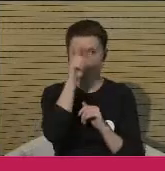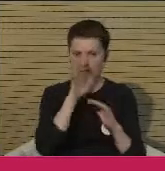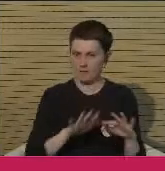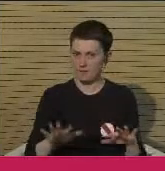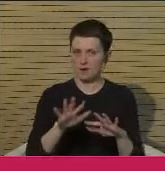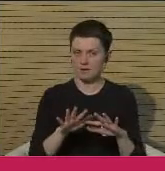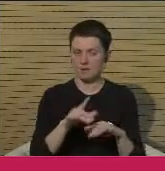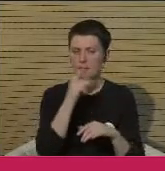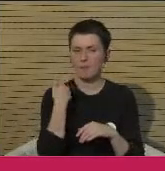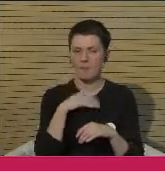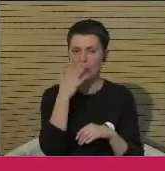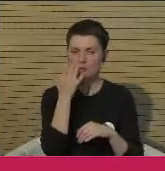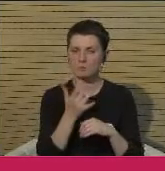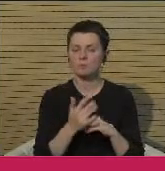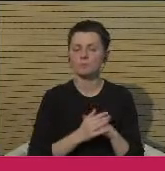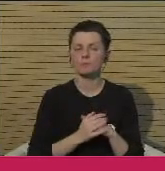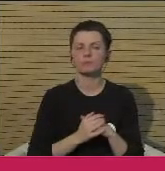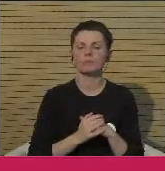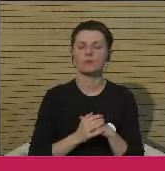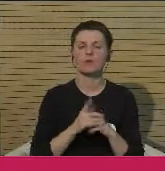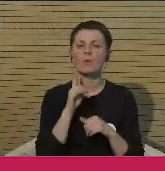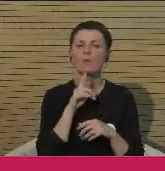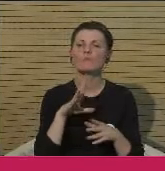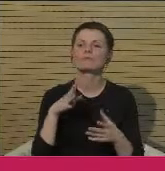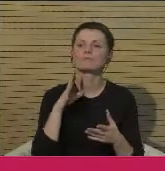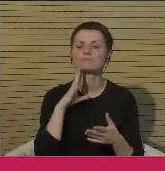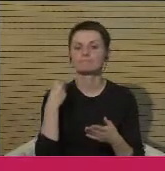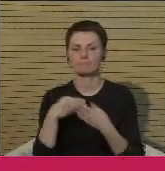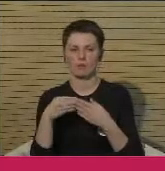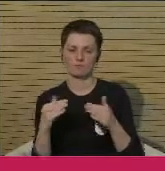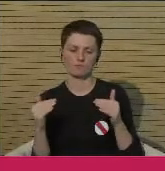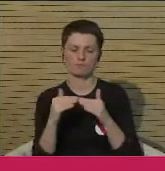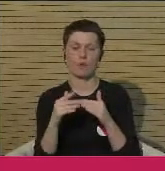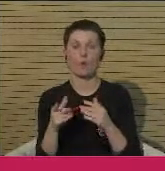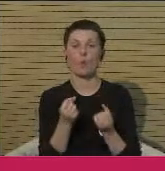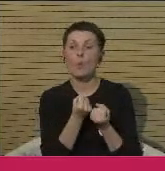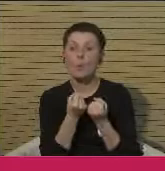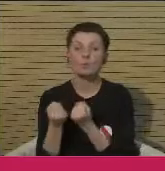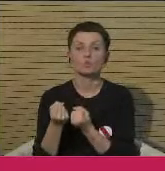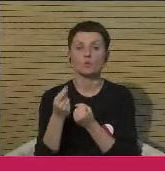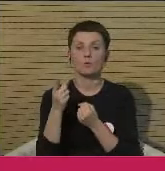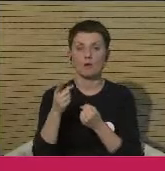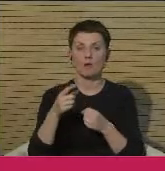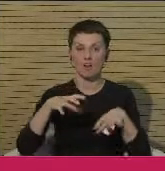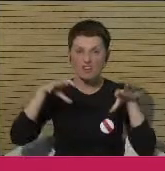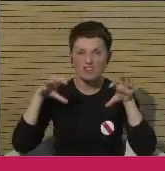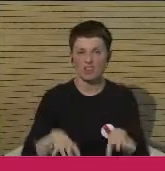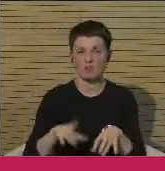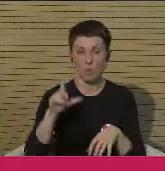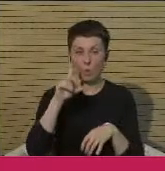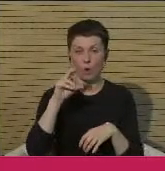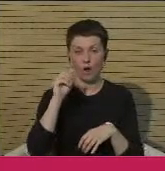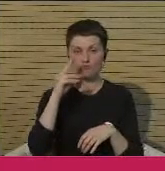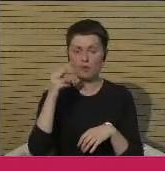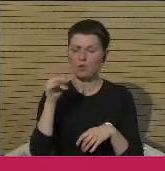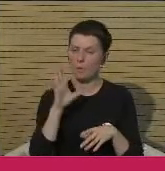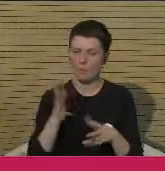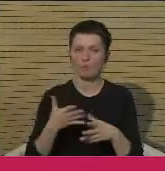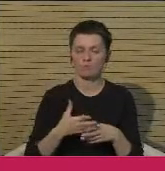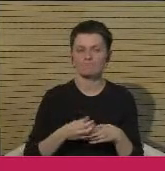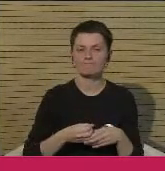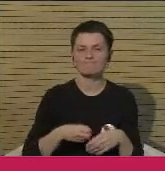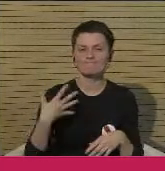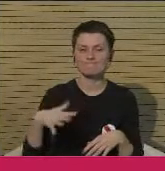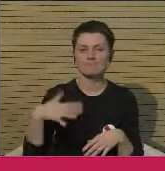in his power. And this is dramatic from the perspective of Belarusian society, because the cost of keeping